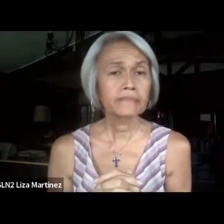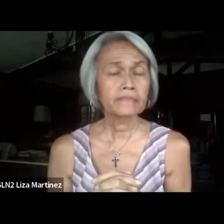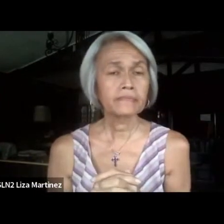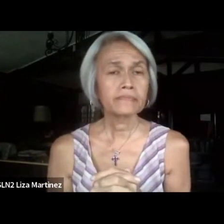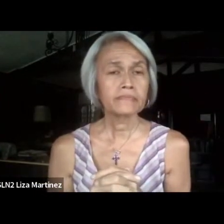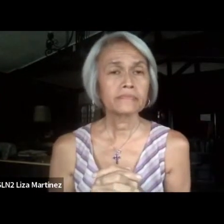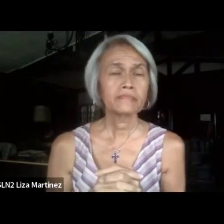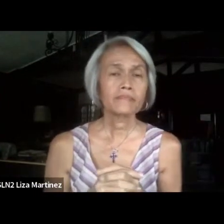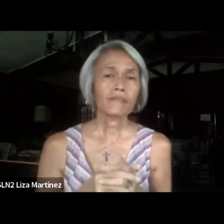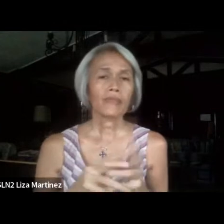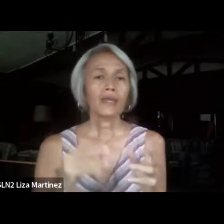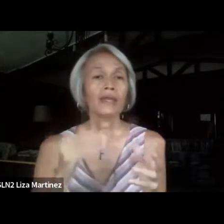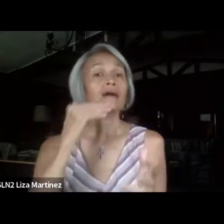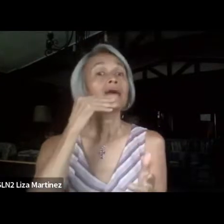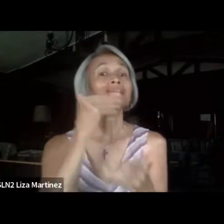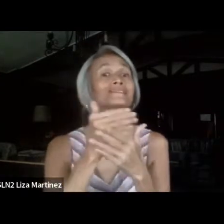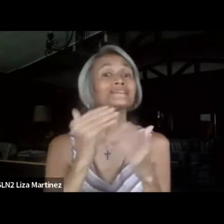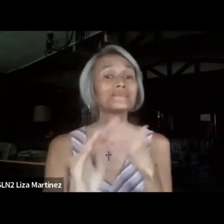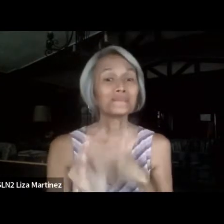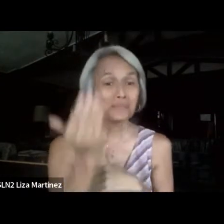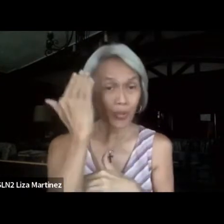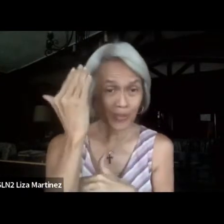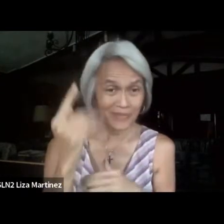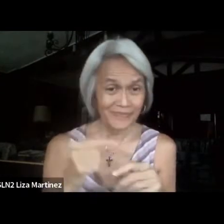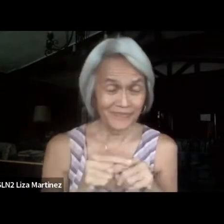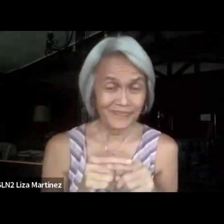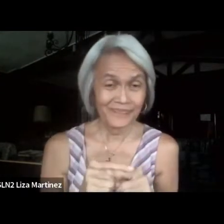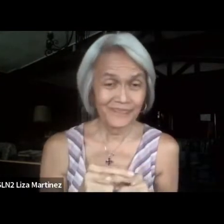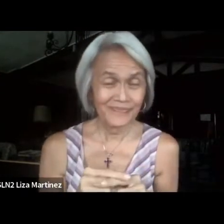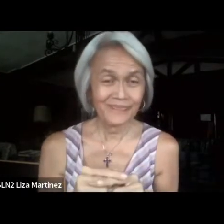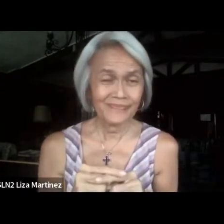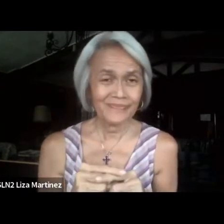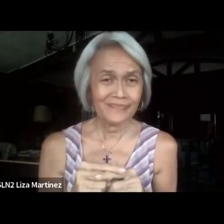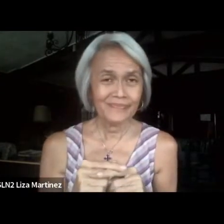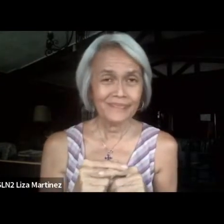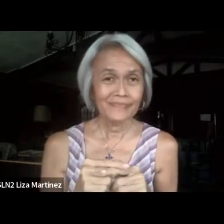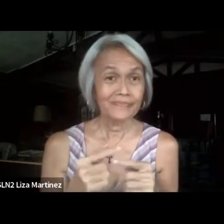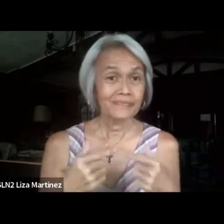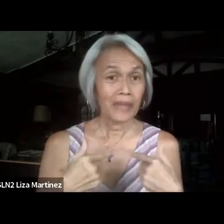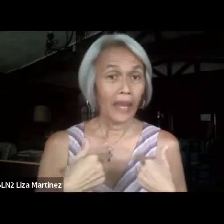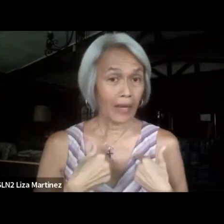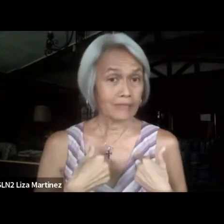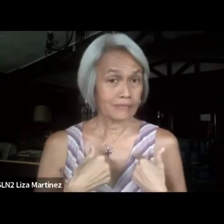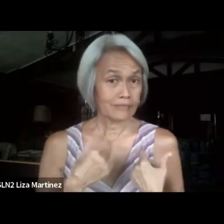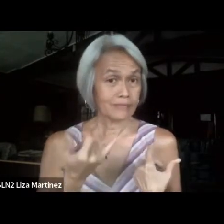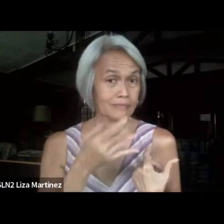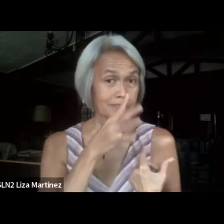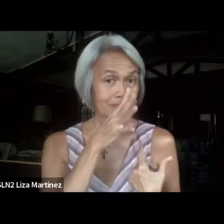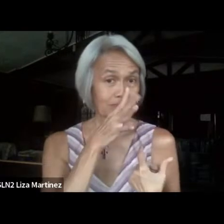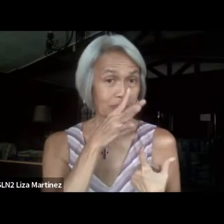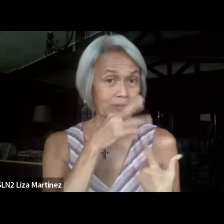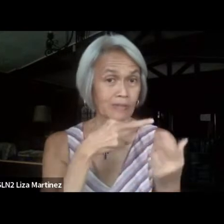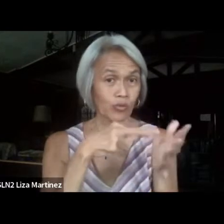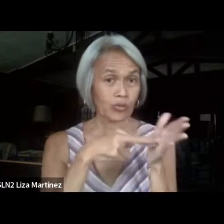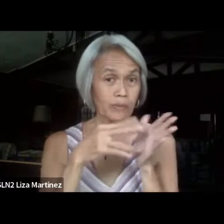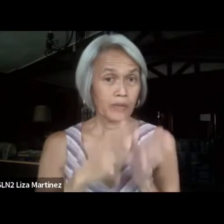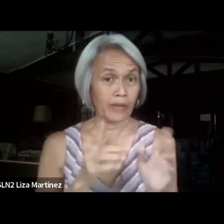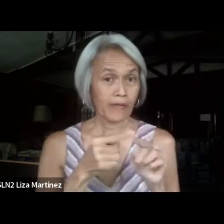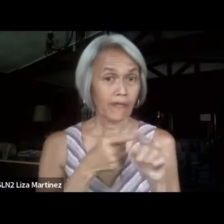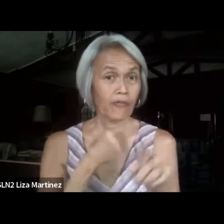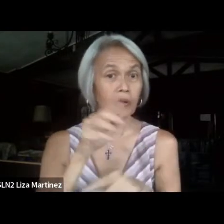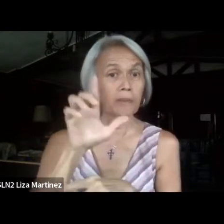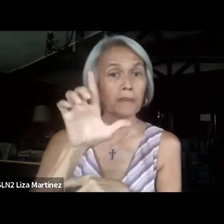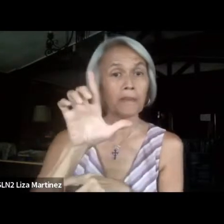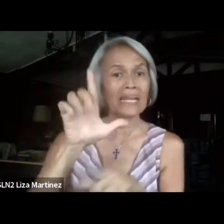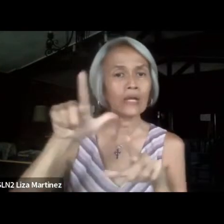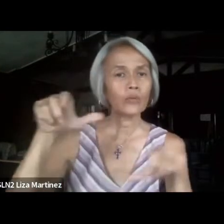Good morning, sir. Yes. I'll be representing our director of the Linguistic Society